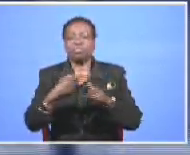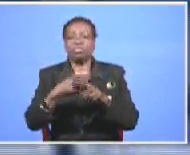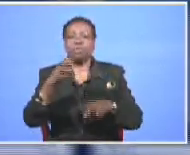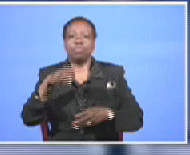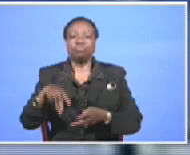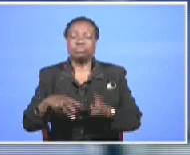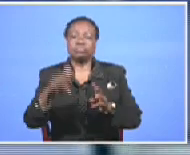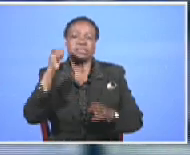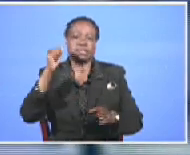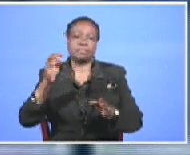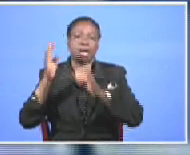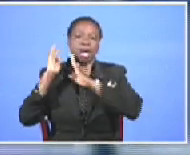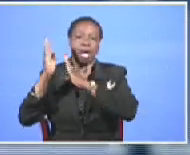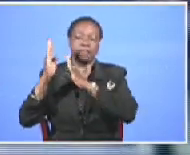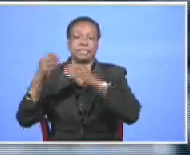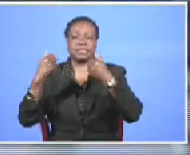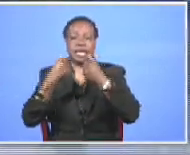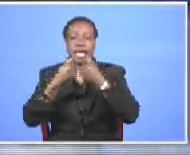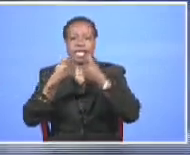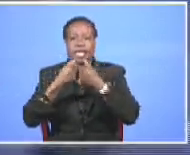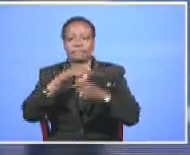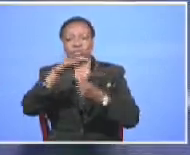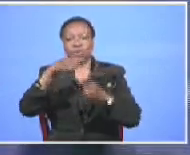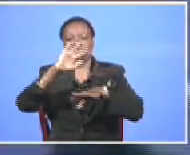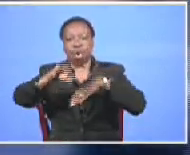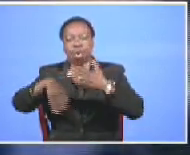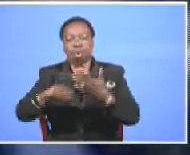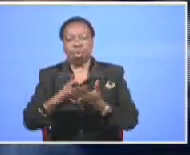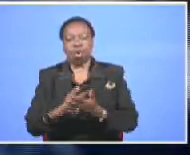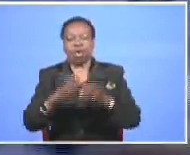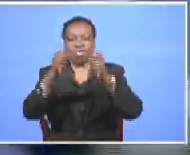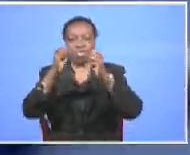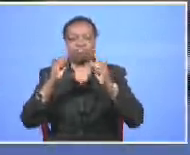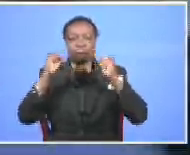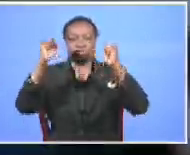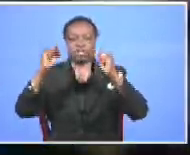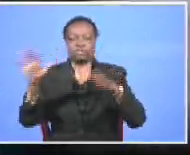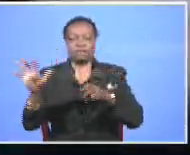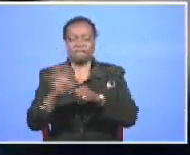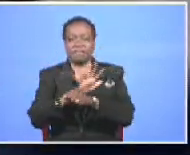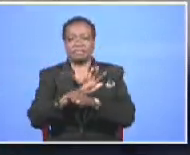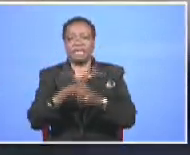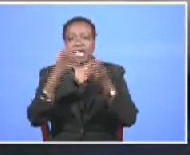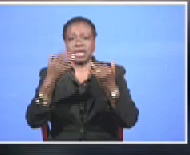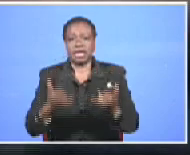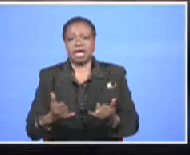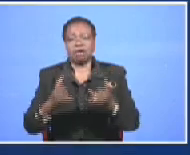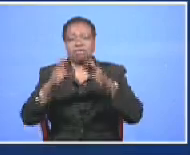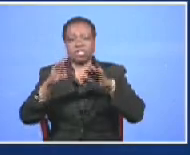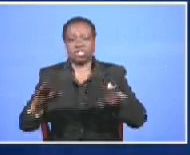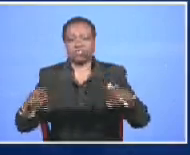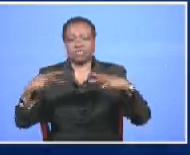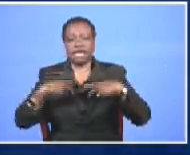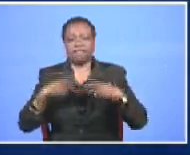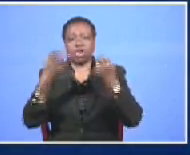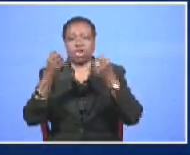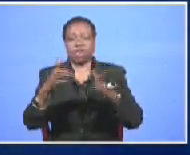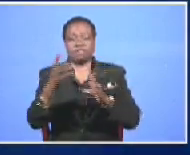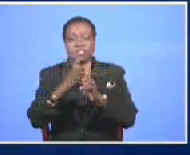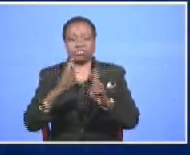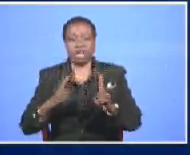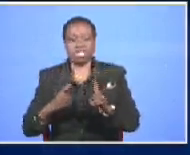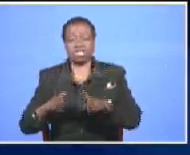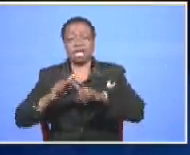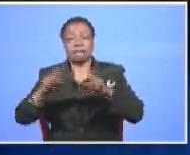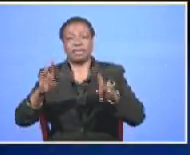remember a time when all the gyms were filled. Right now the kids have a lot of distractions, but my wish would be to